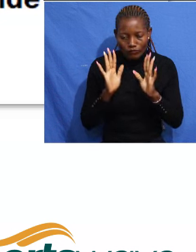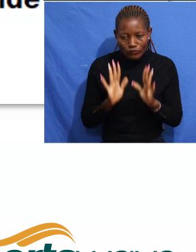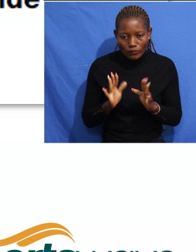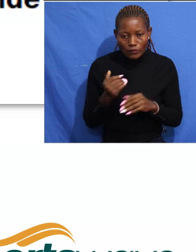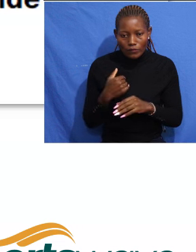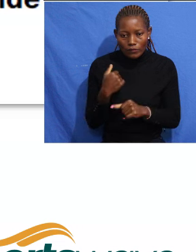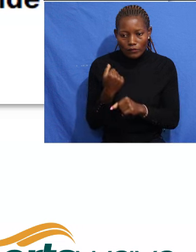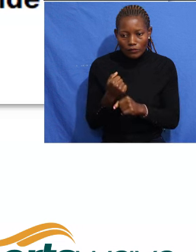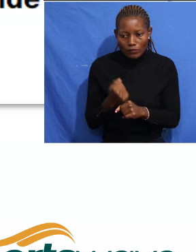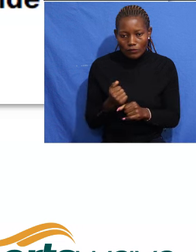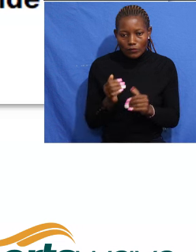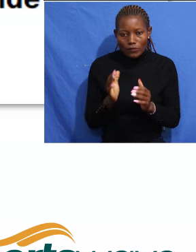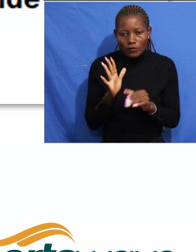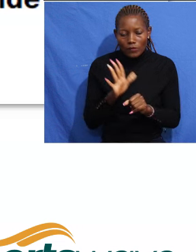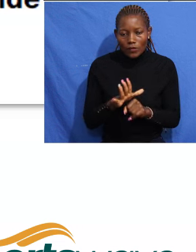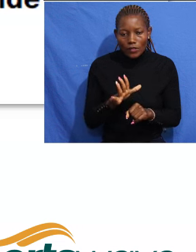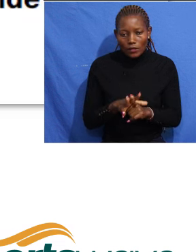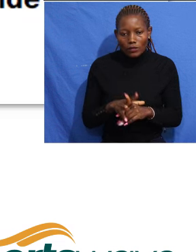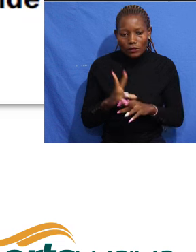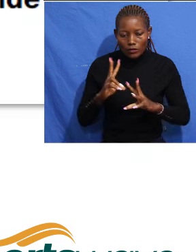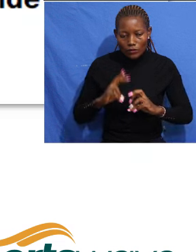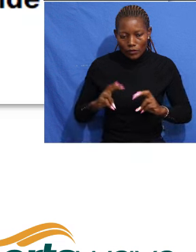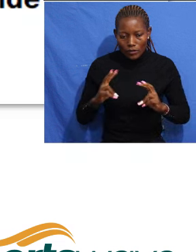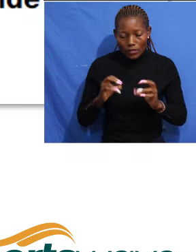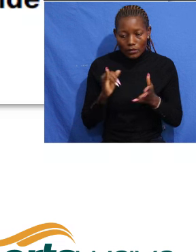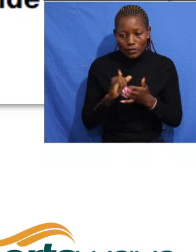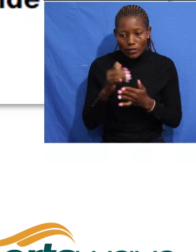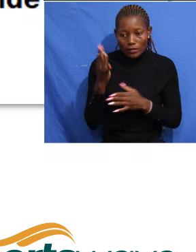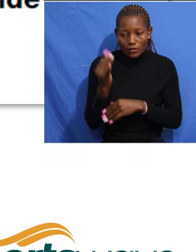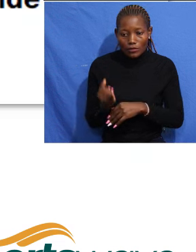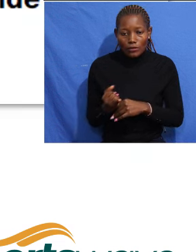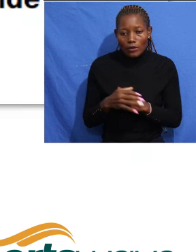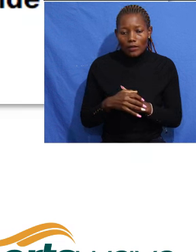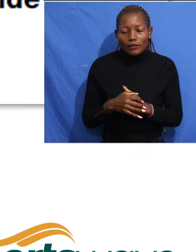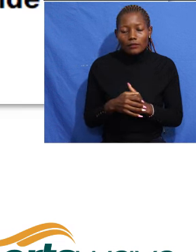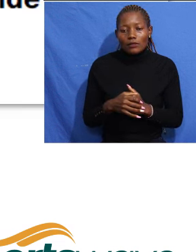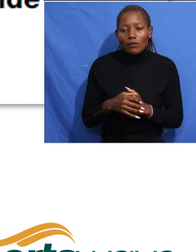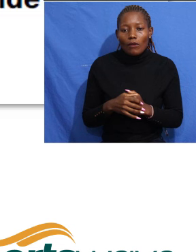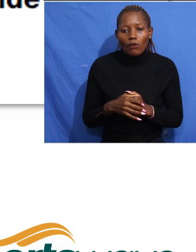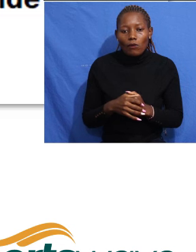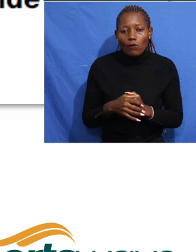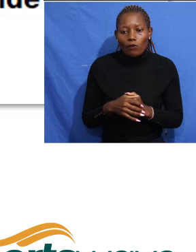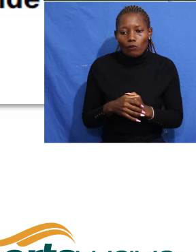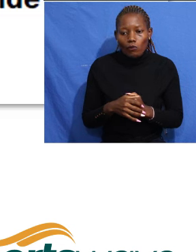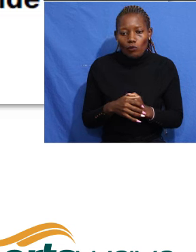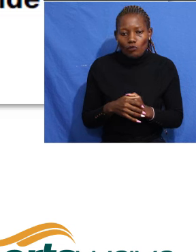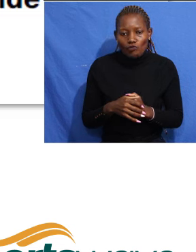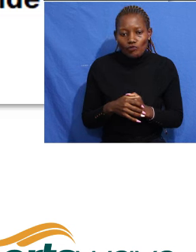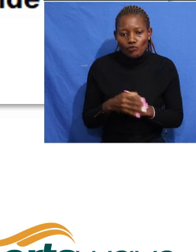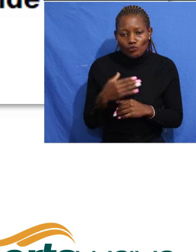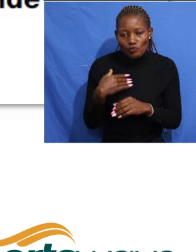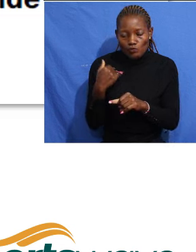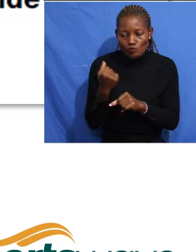to do so many research on recovery. That's why, you know, I made